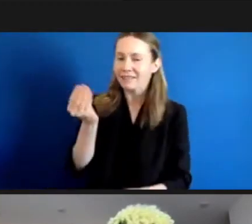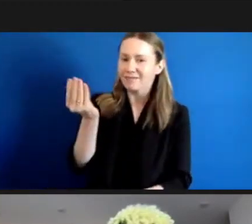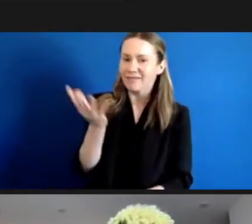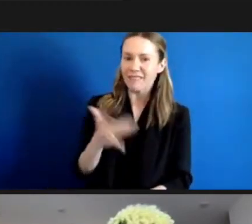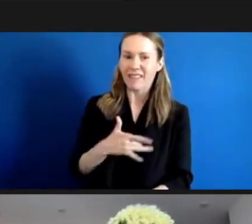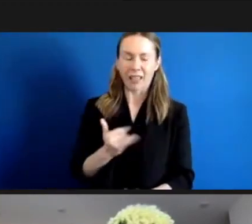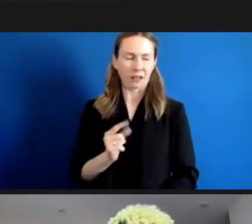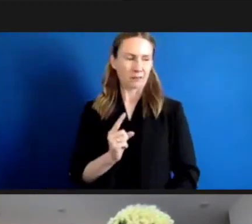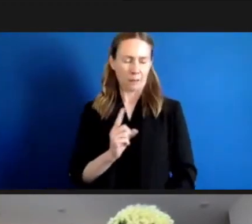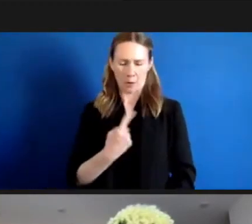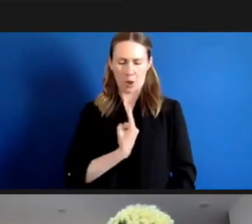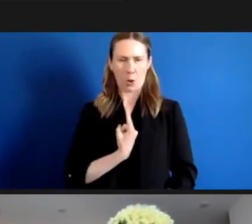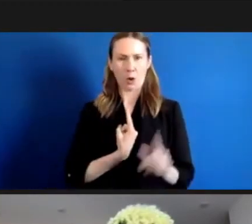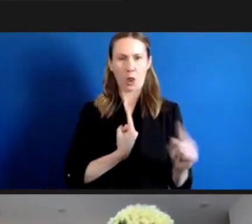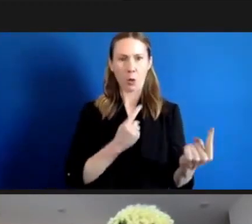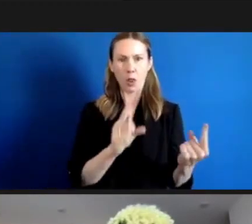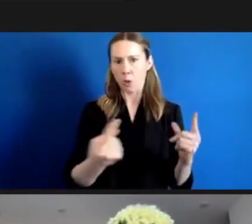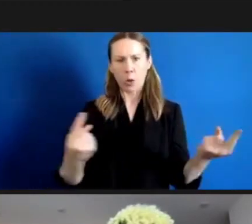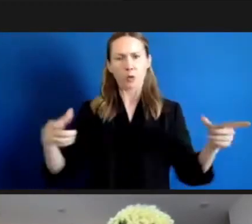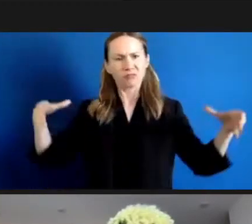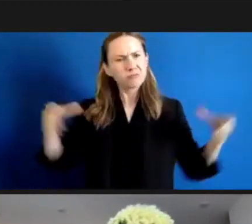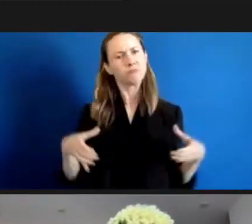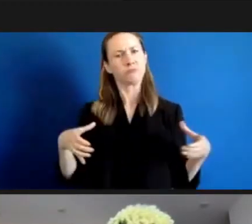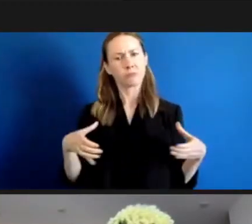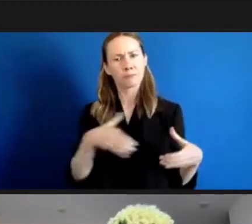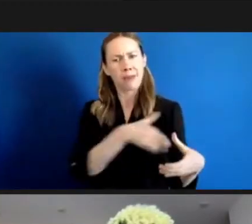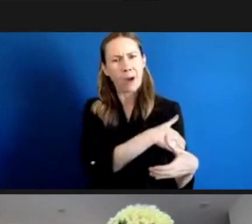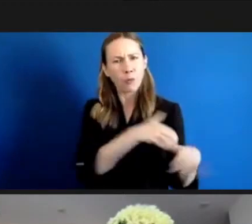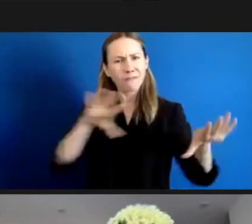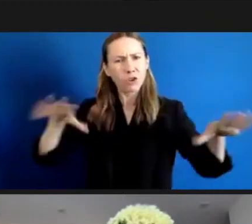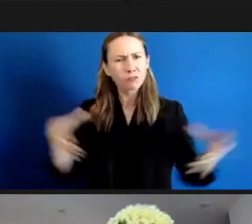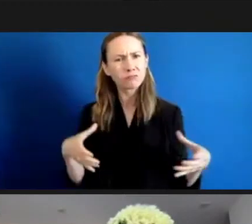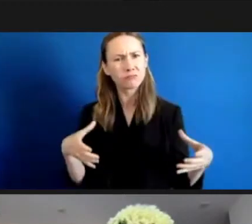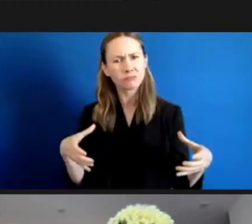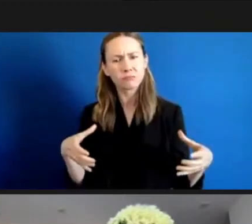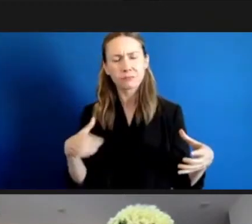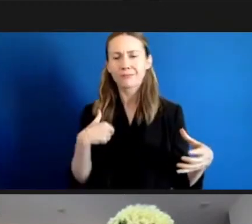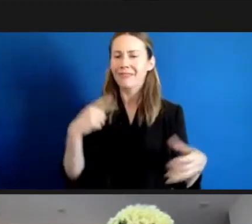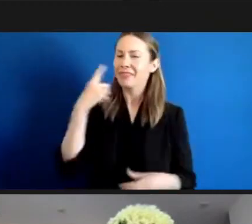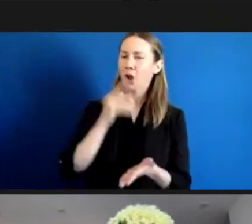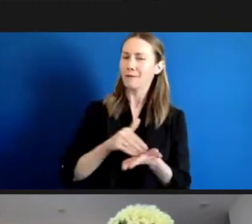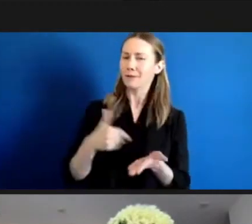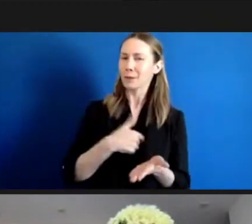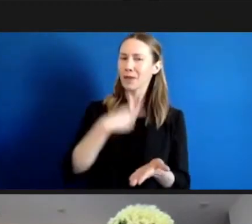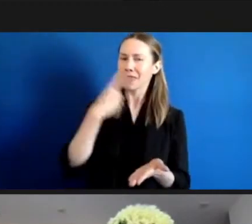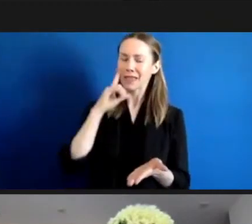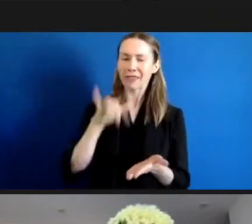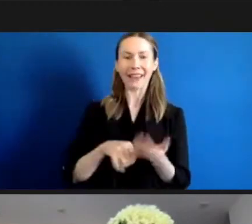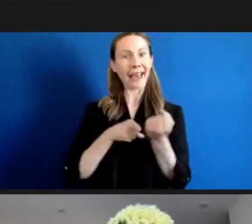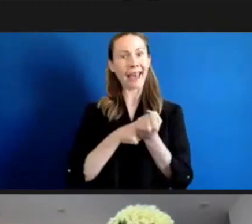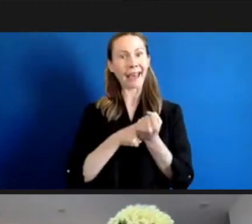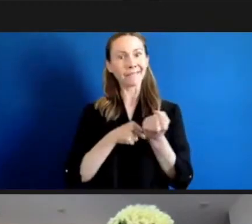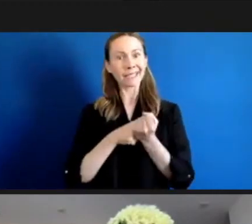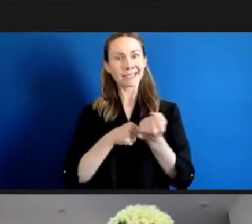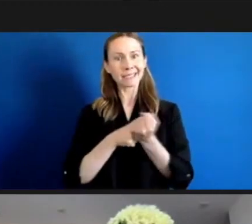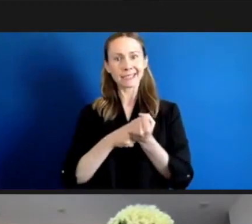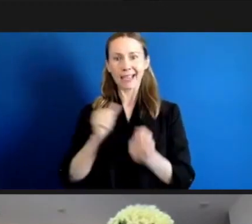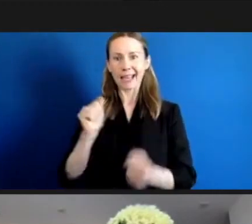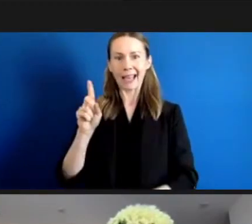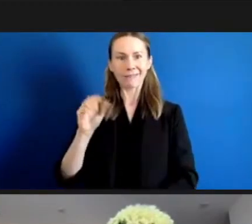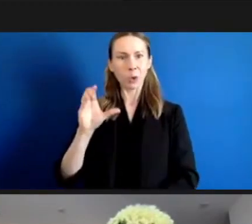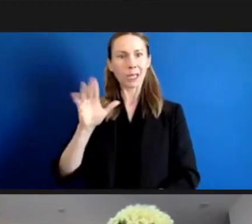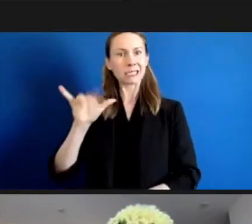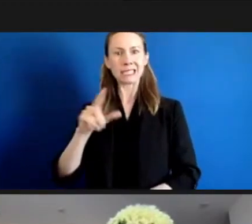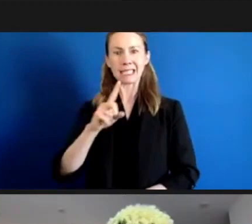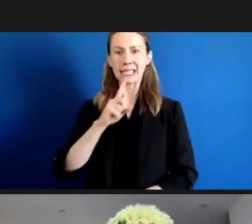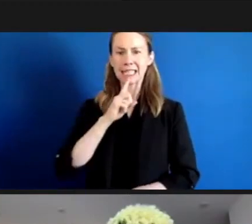that that is so powerful. Oftentimes, I think we think advocacy is this big, grand, like, let me go